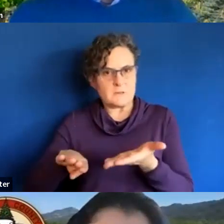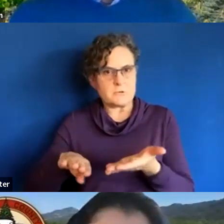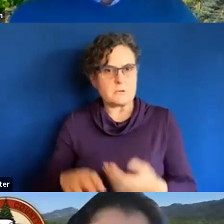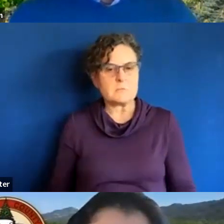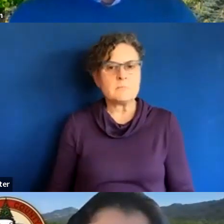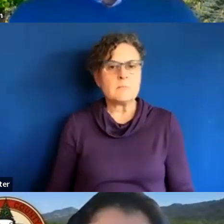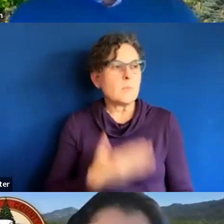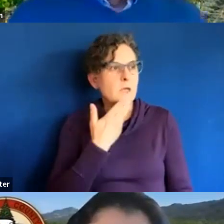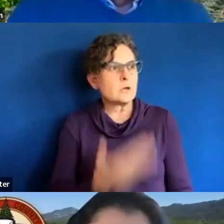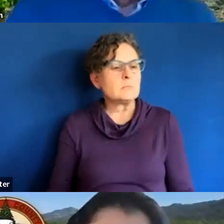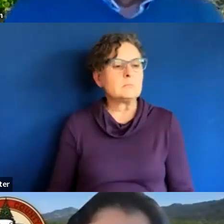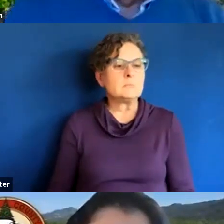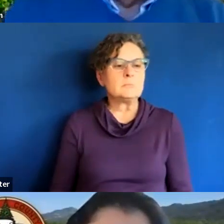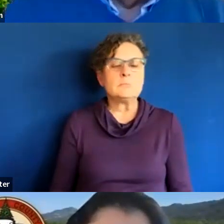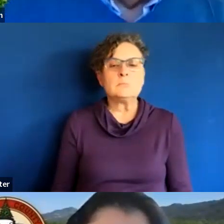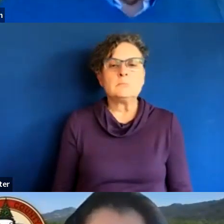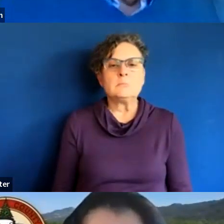Thanks, Matt.